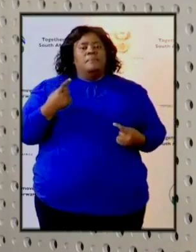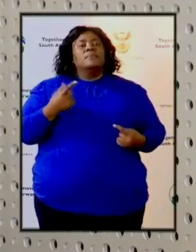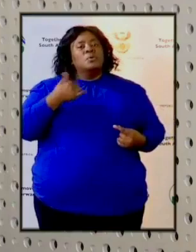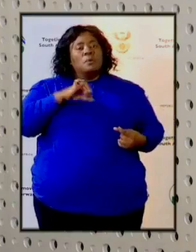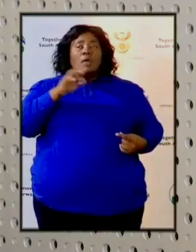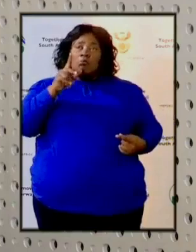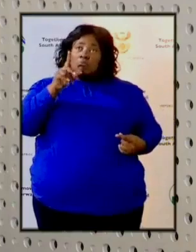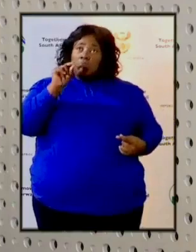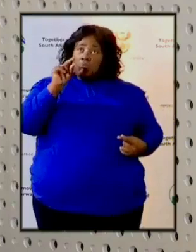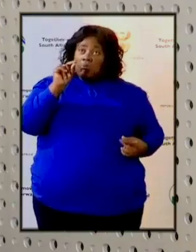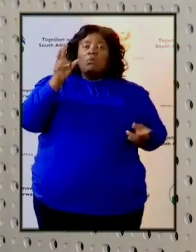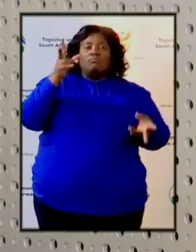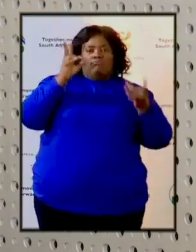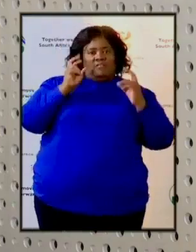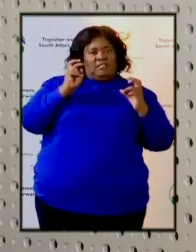listened.